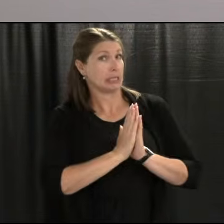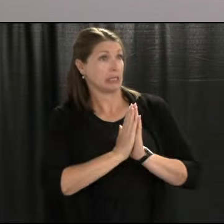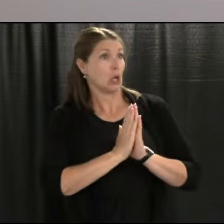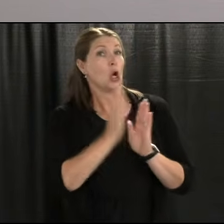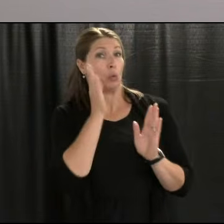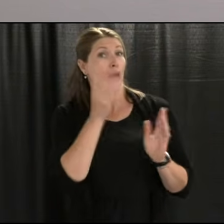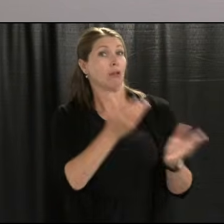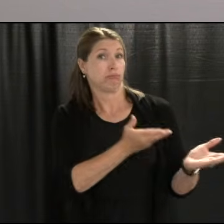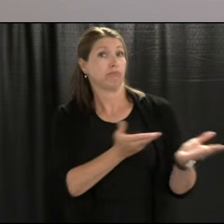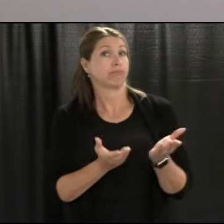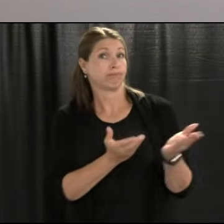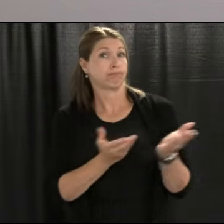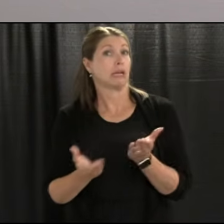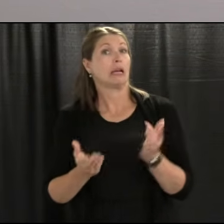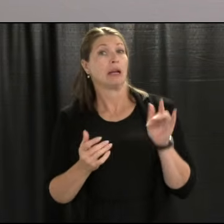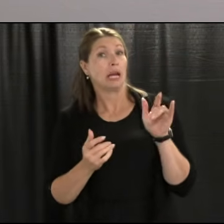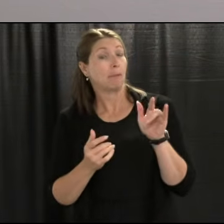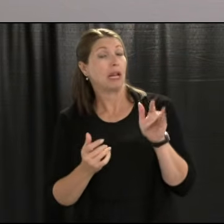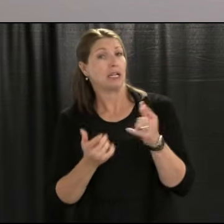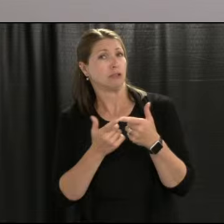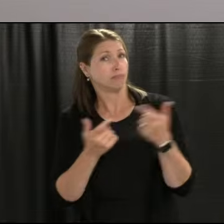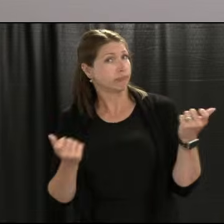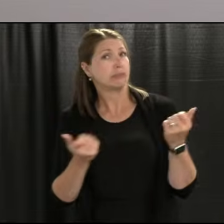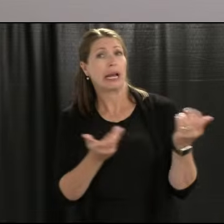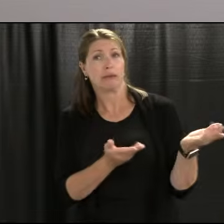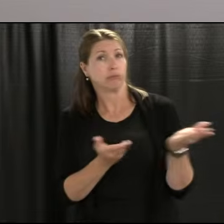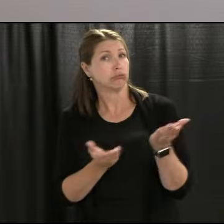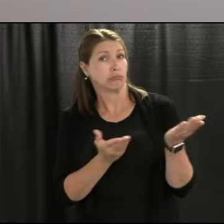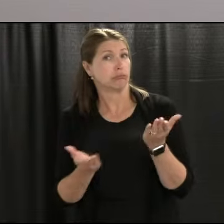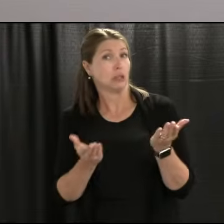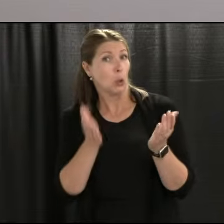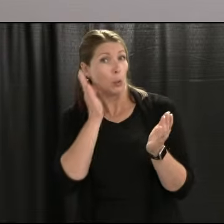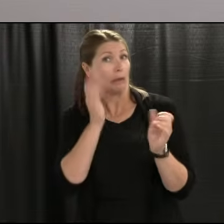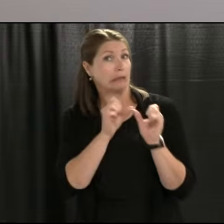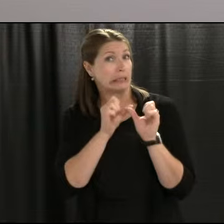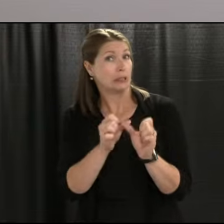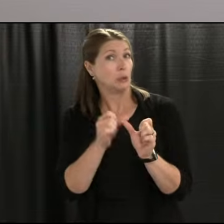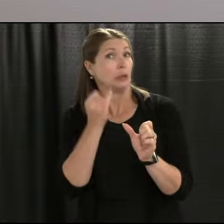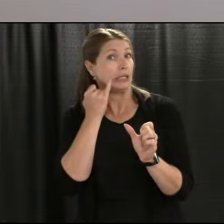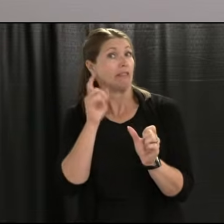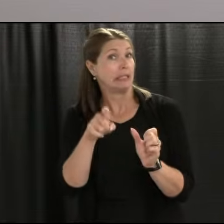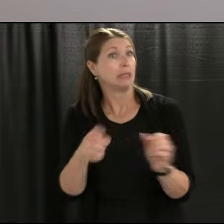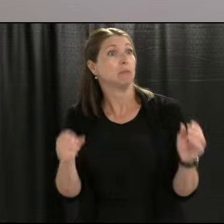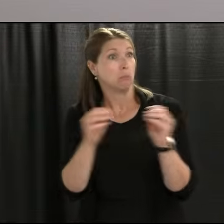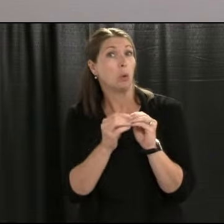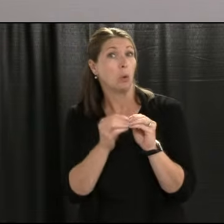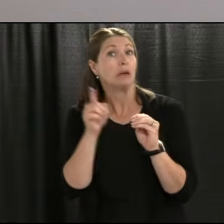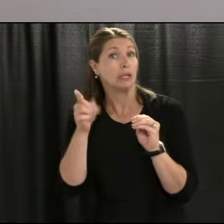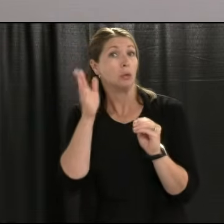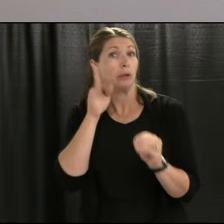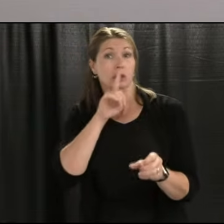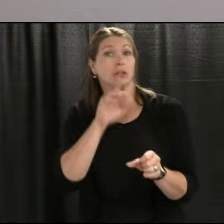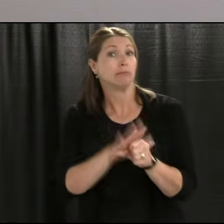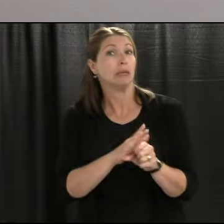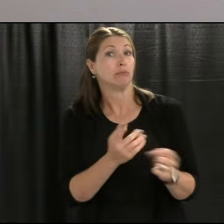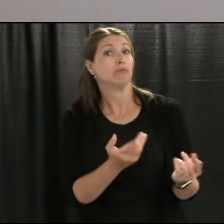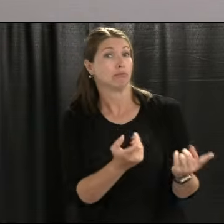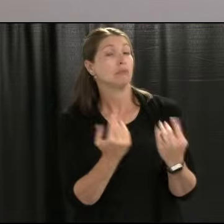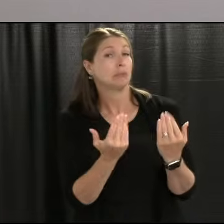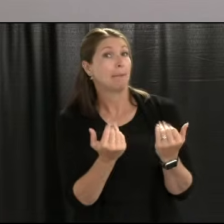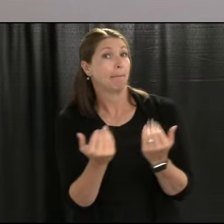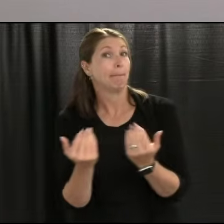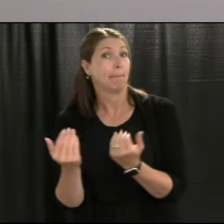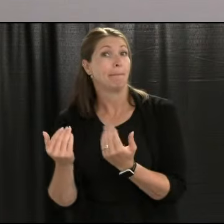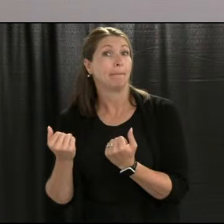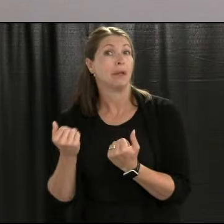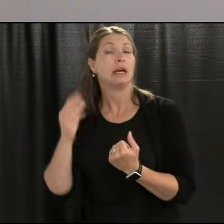date, and as we continue to expand what we feel we need here on the ground, he is committed to providing us with that. Most notably what the